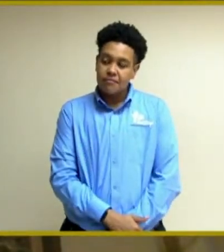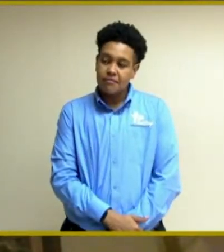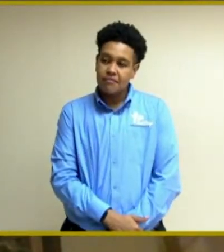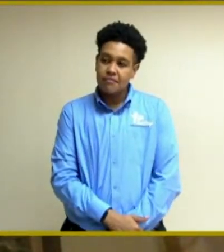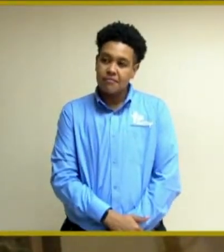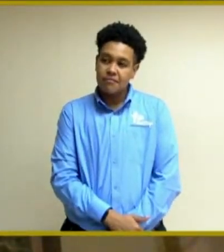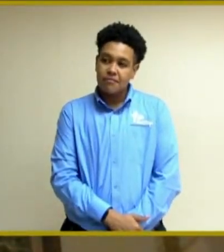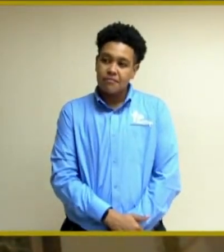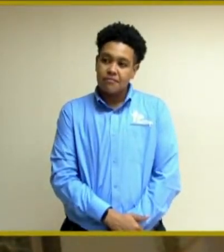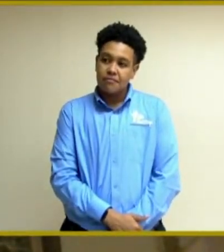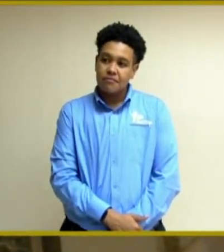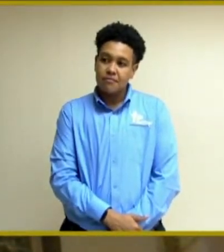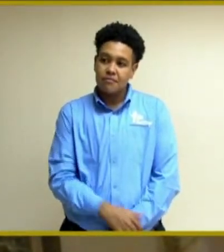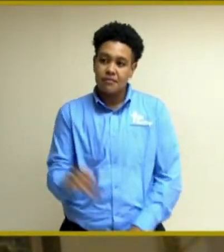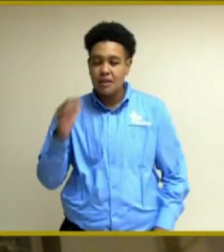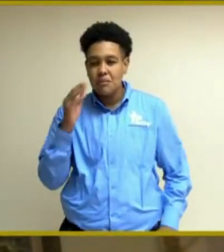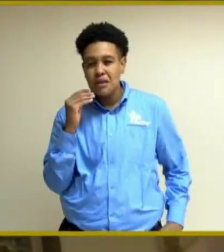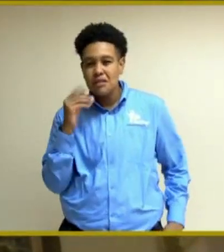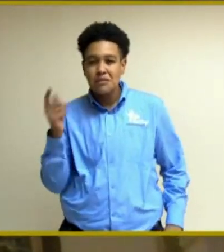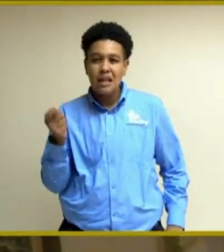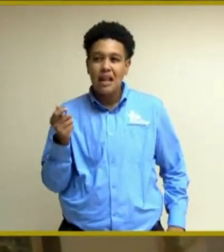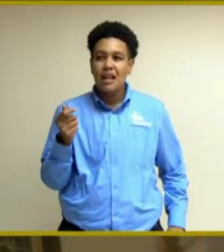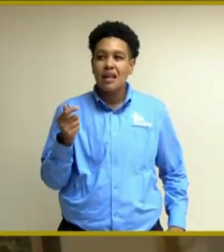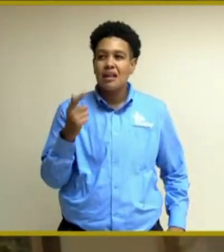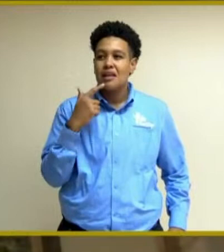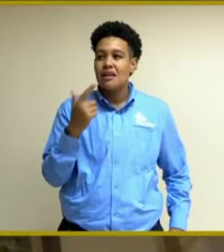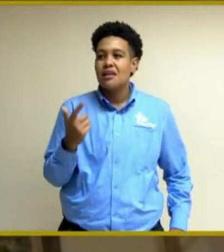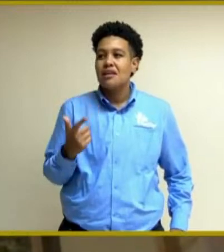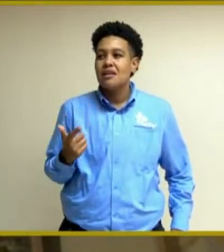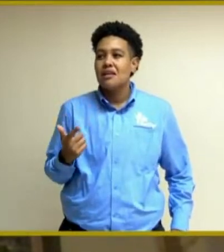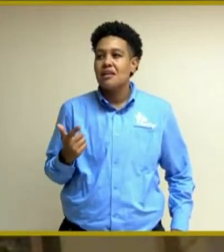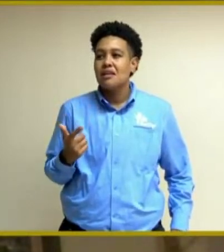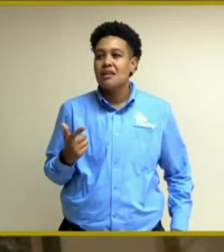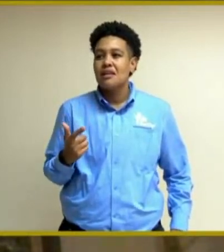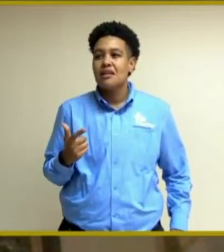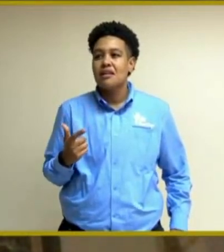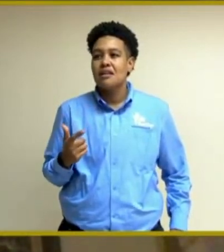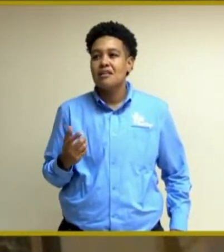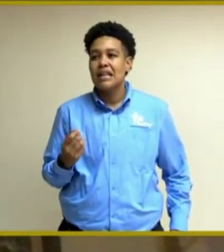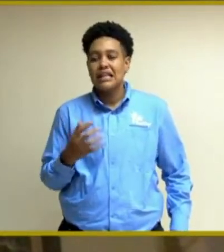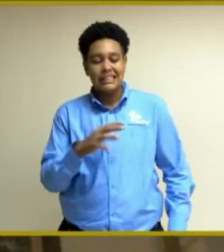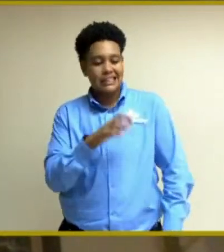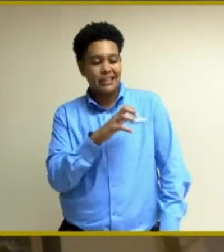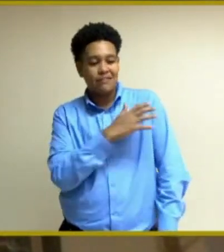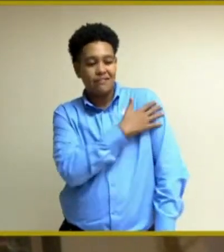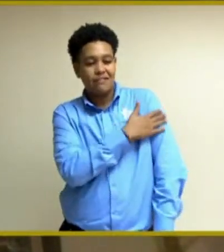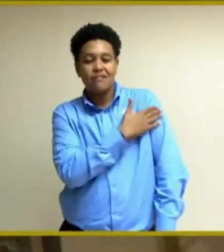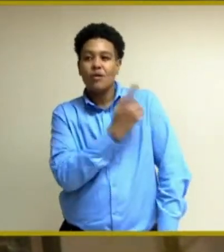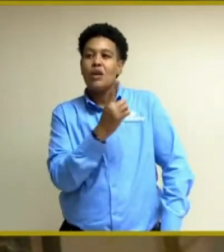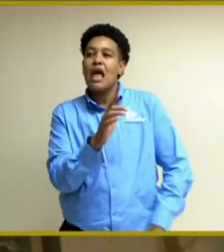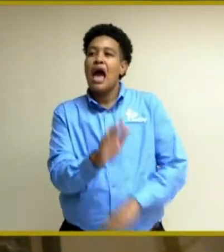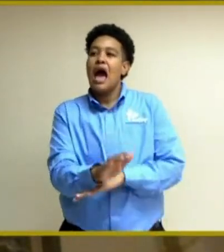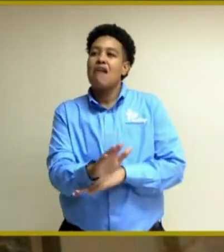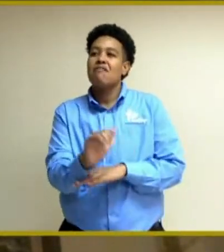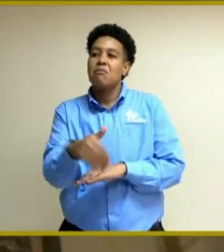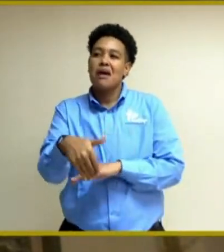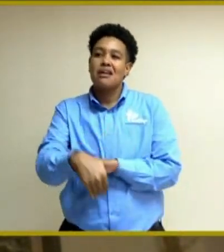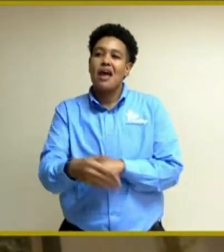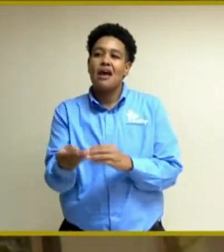similar experience to her, a little bit of stiffness in the arm, but only in the afternoon. It had gone by